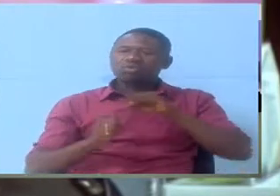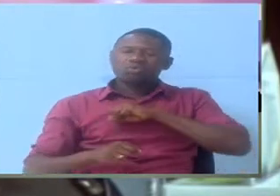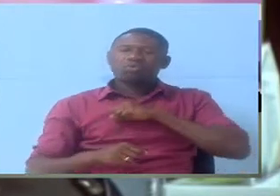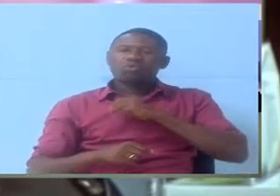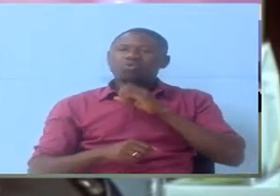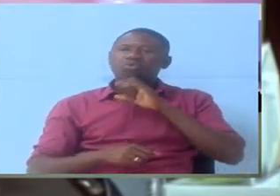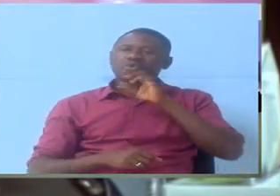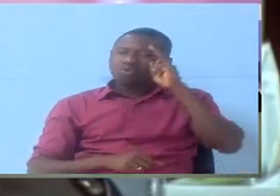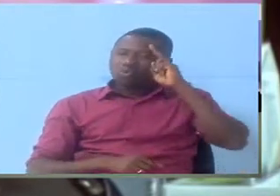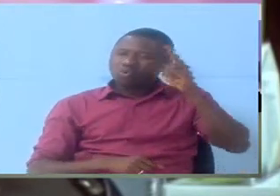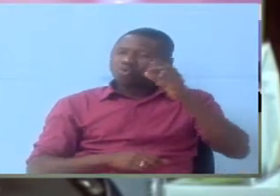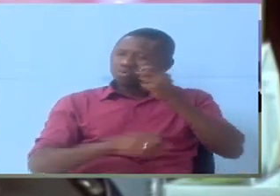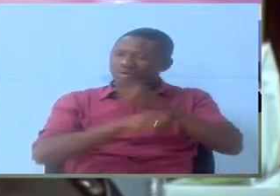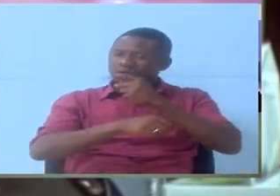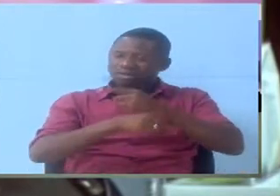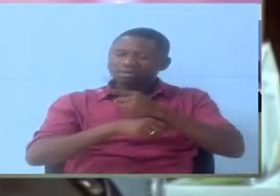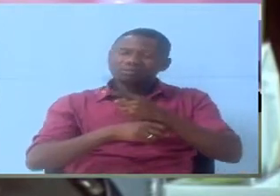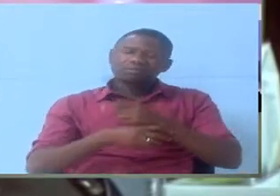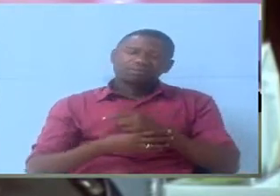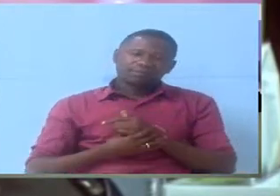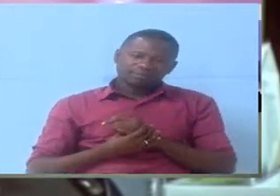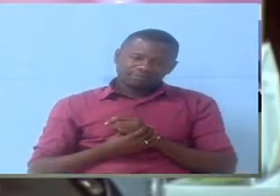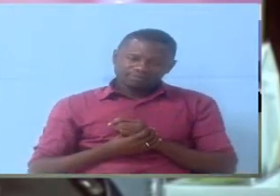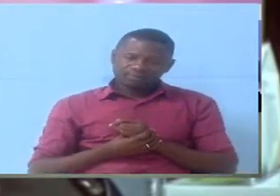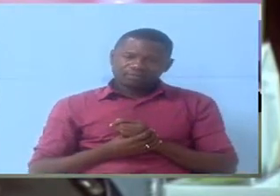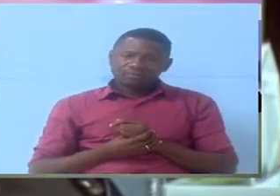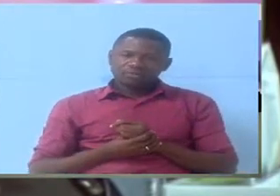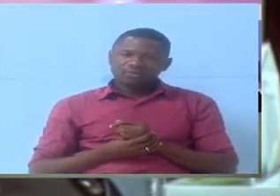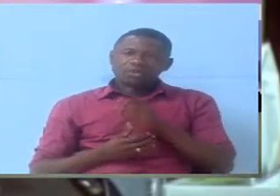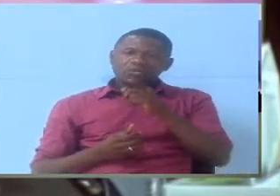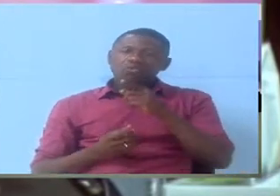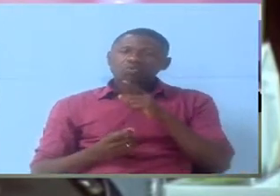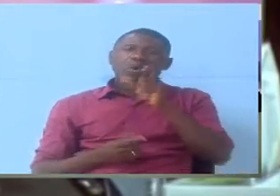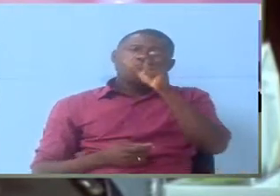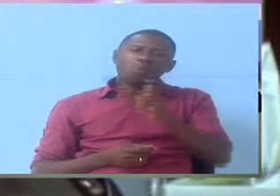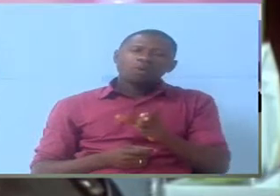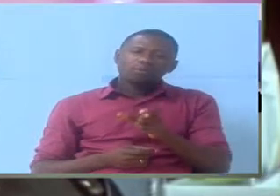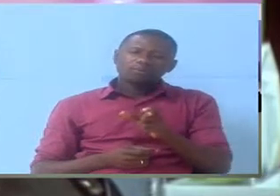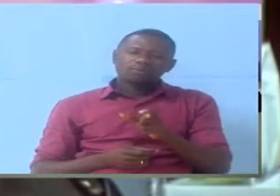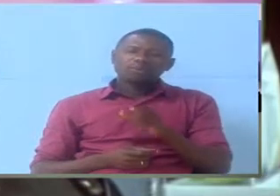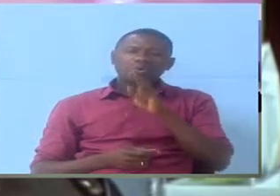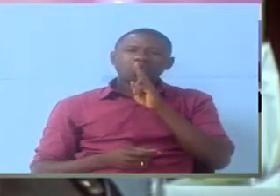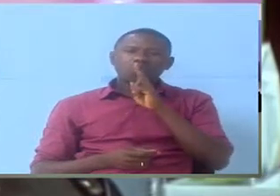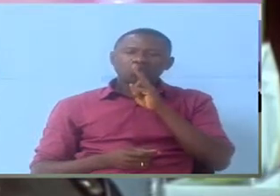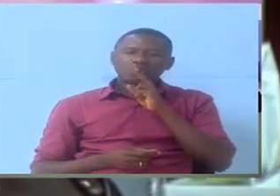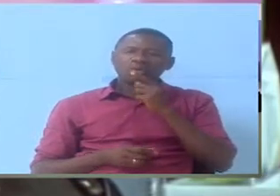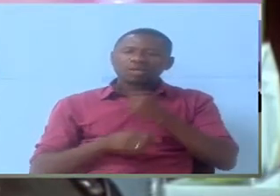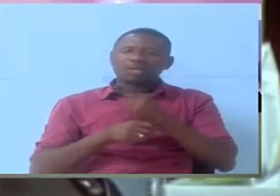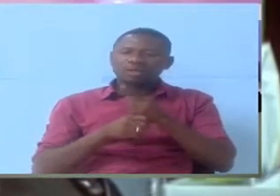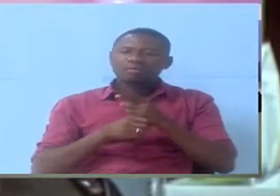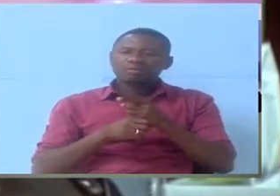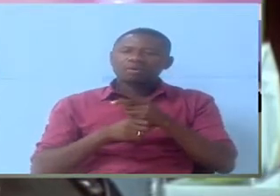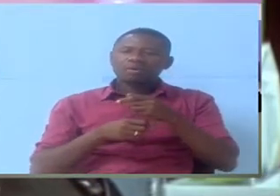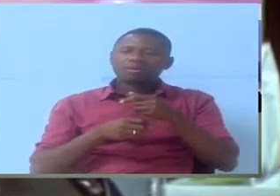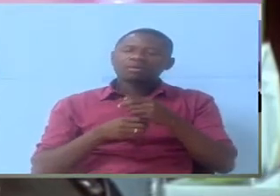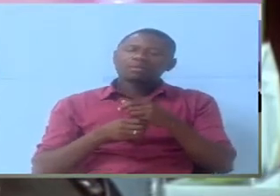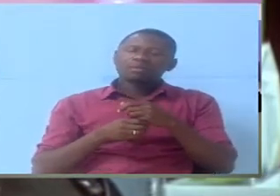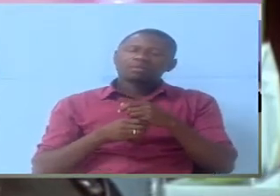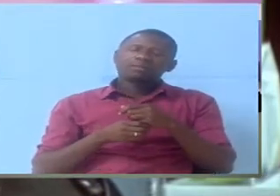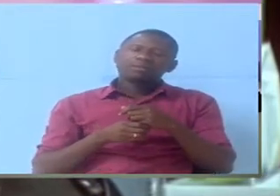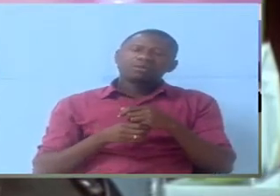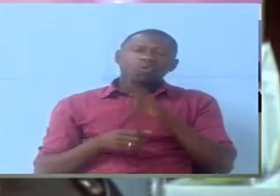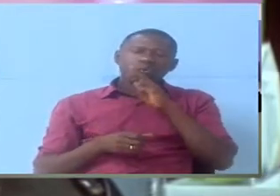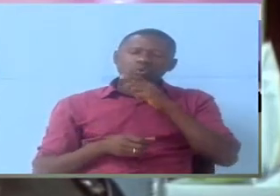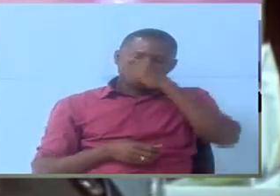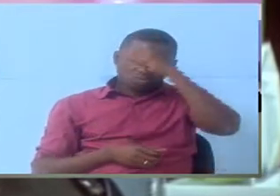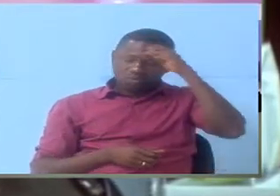kami ila satoto ila wulu banko kan. You were one of those Gambian contingent who